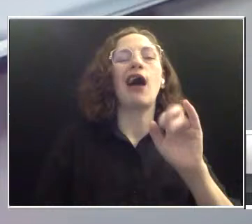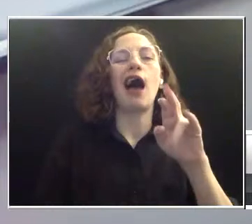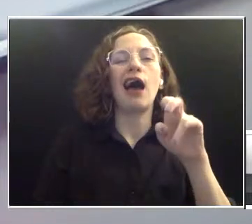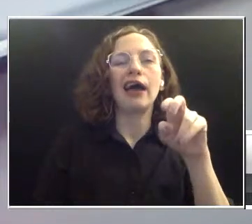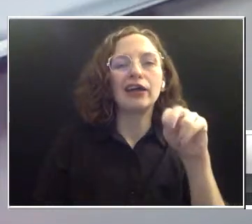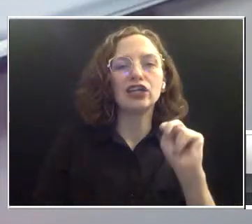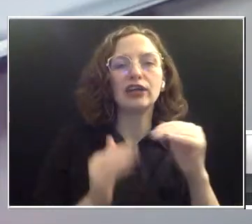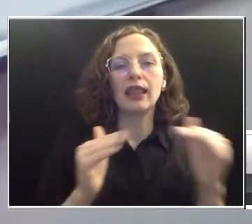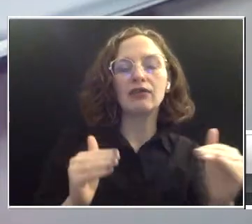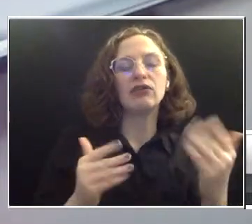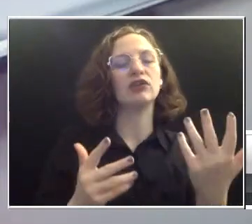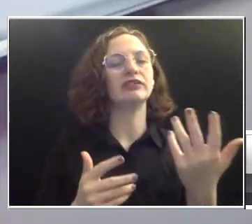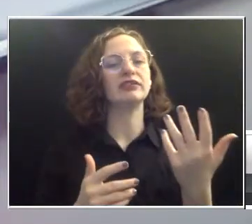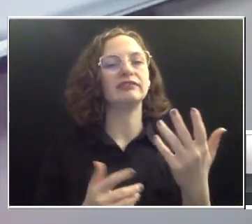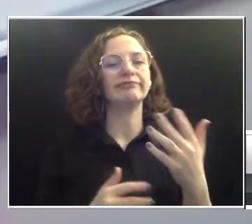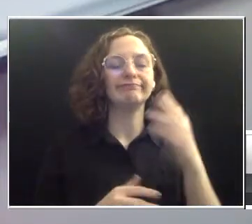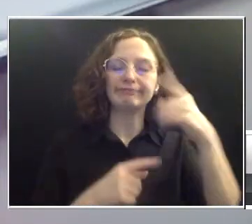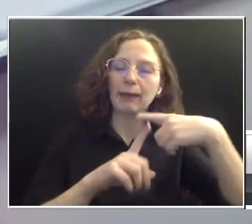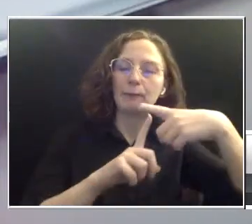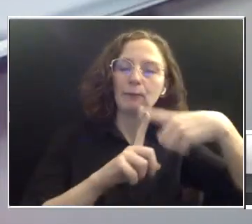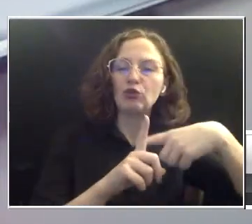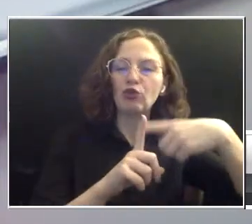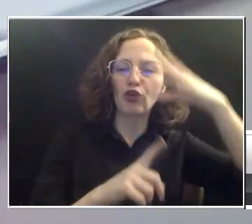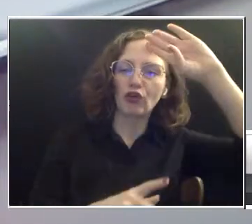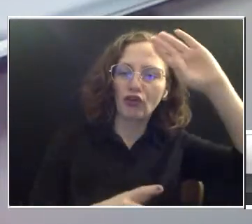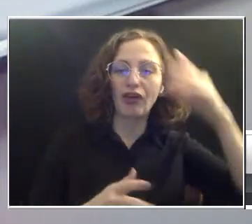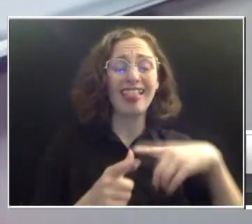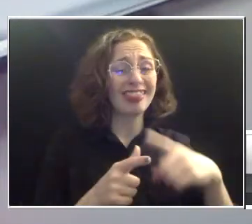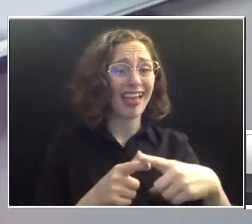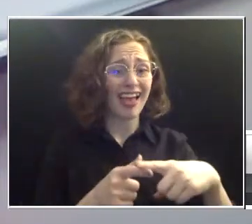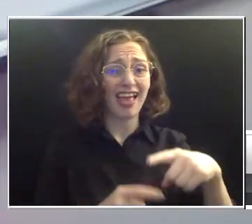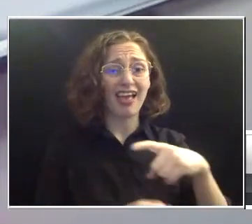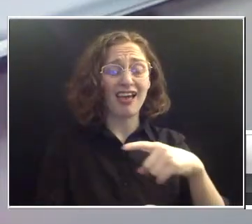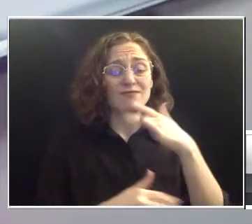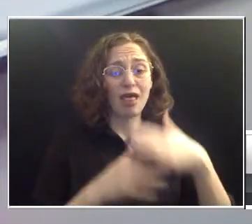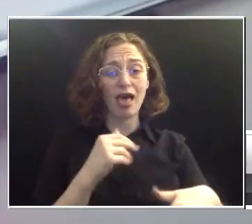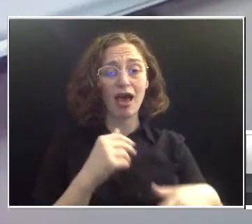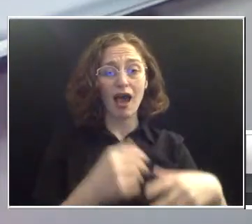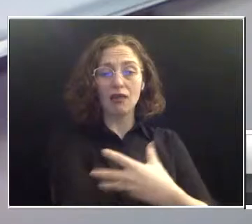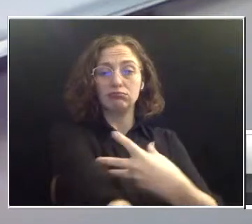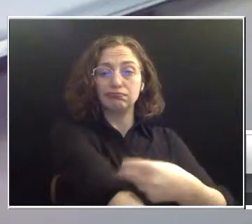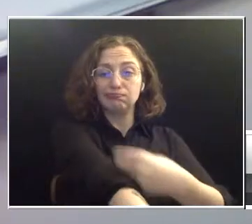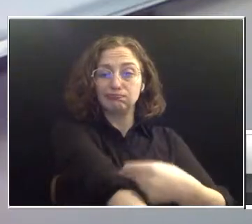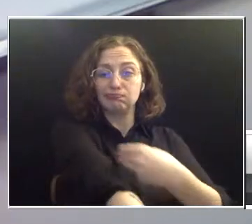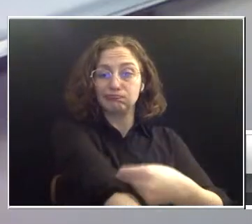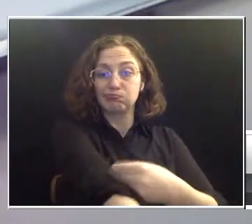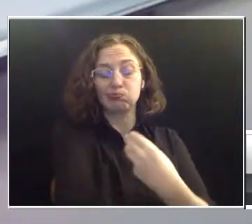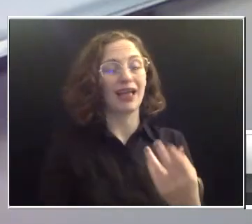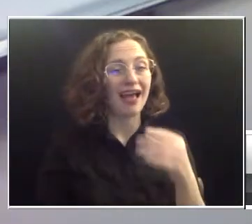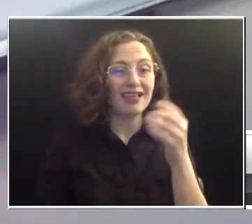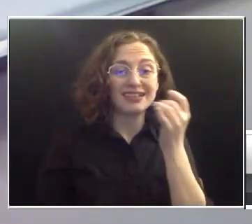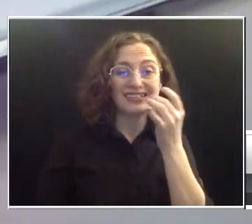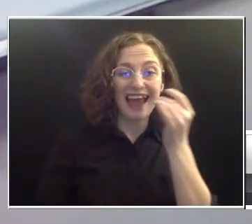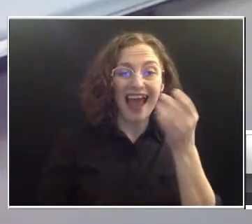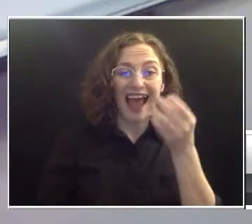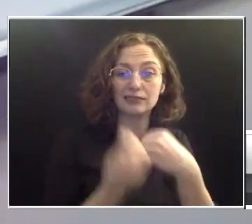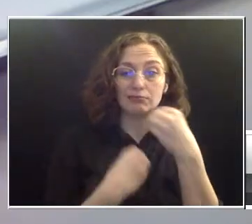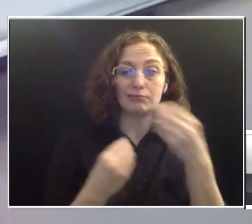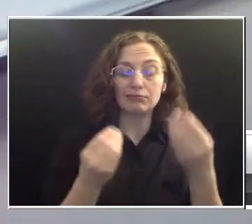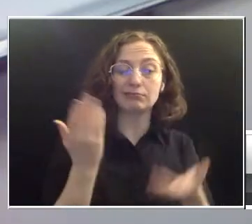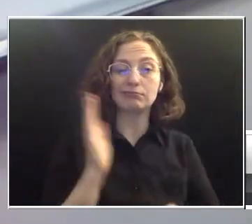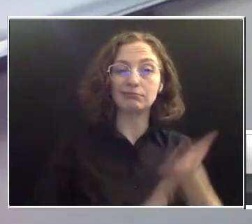and having snacks. So it takes, it's a very quick process. And then right now, because our blood supply is so low, your